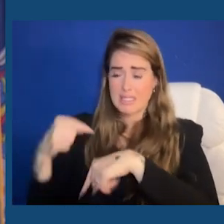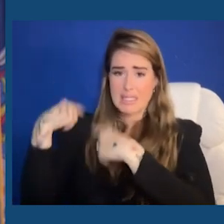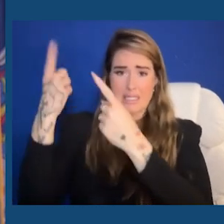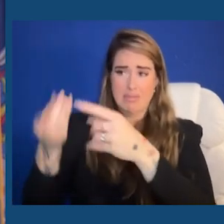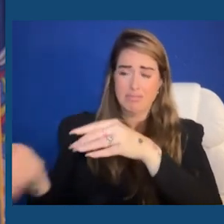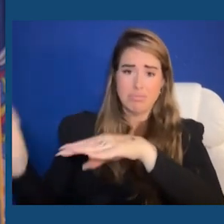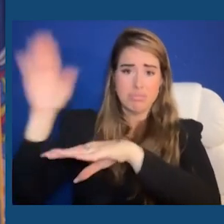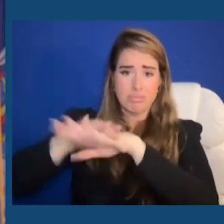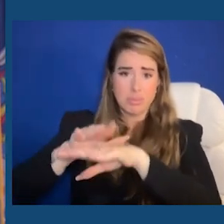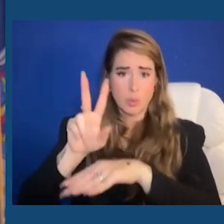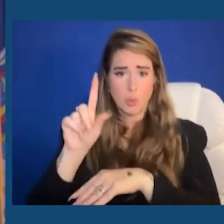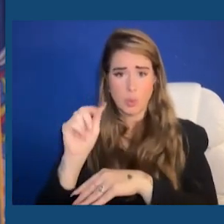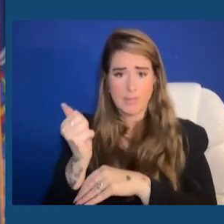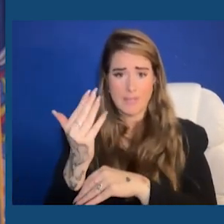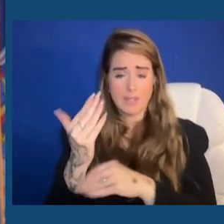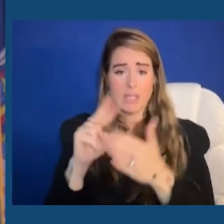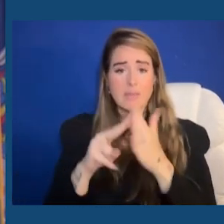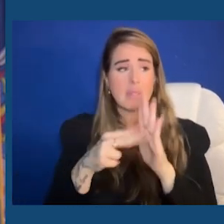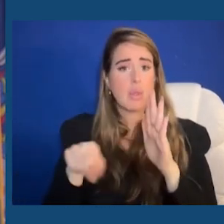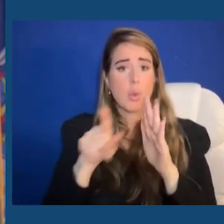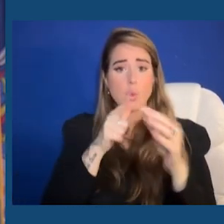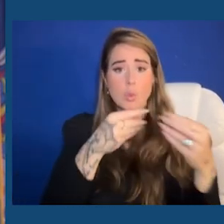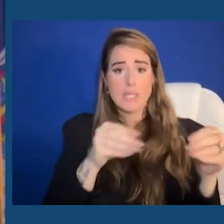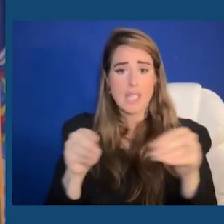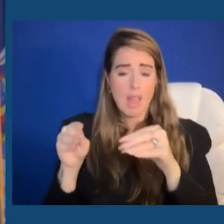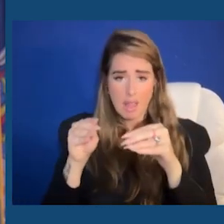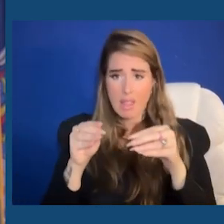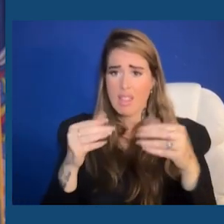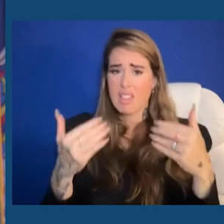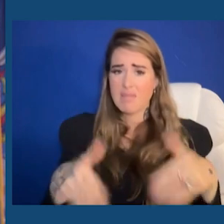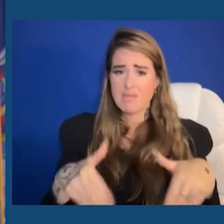2015, costing retailers an average of over